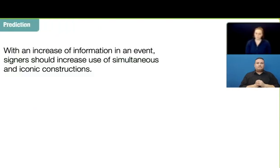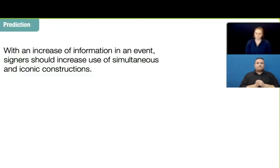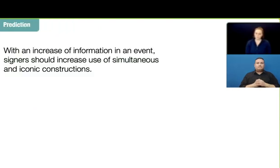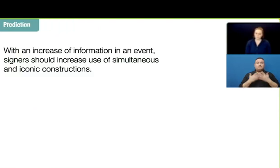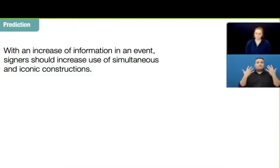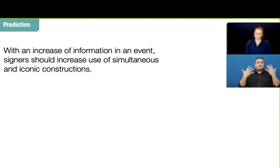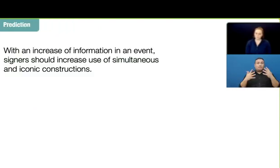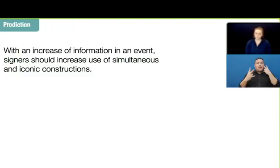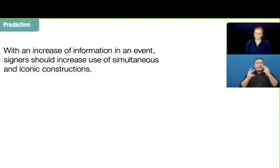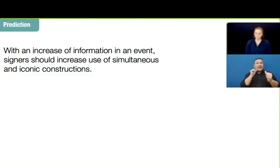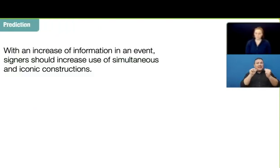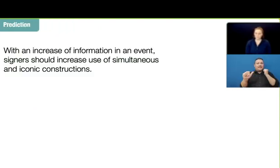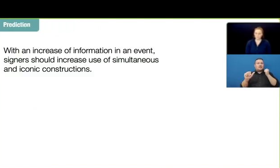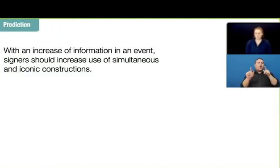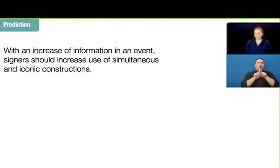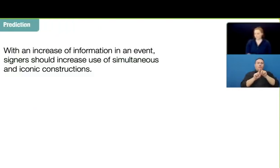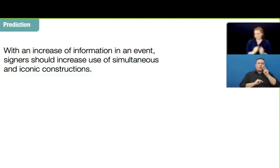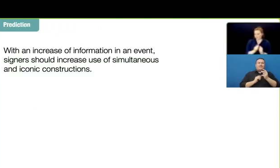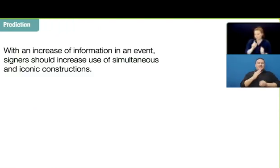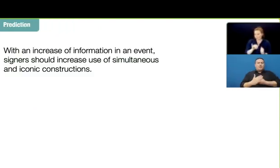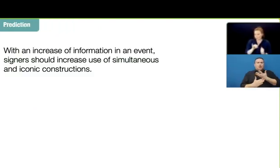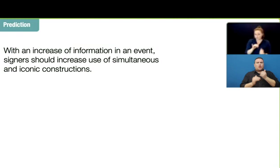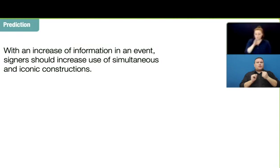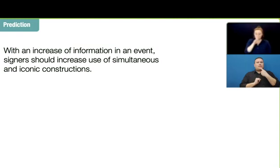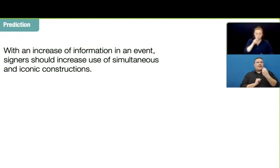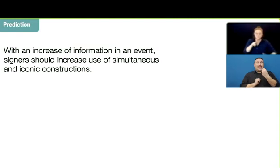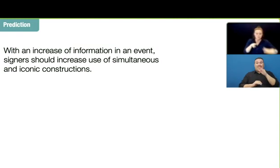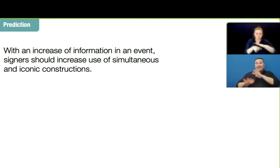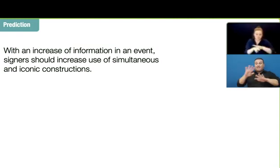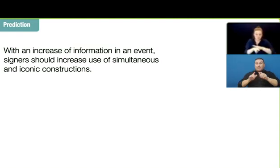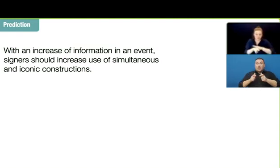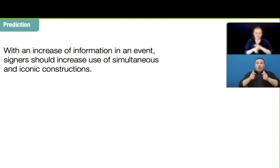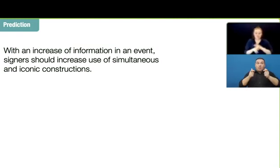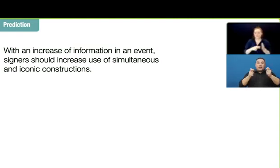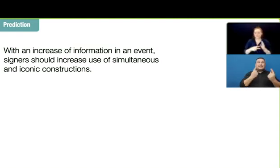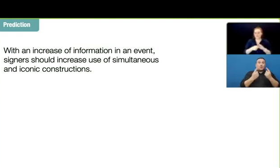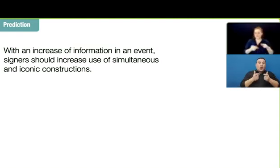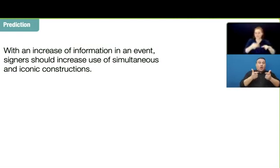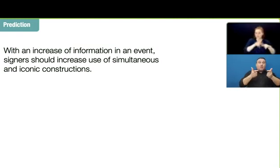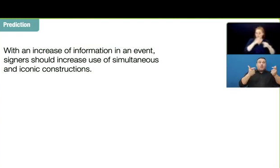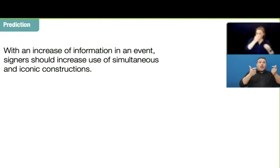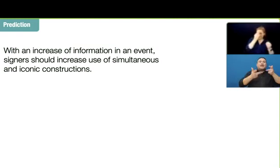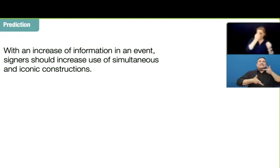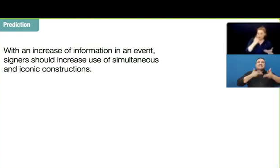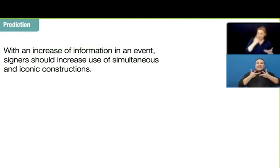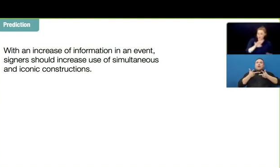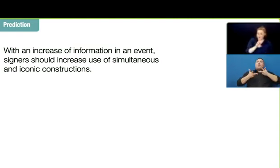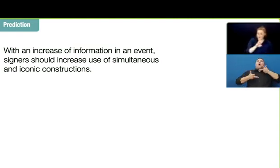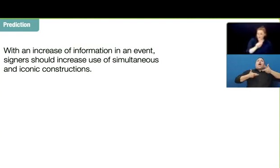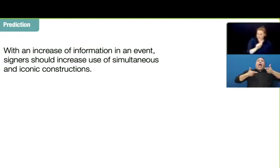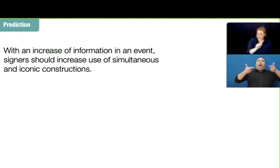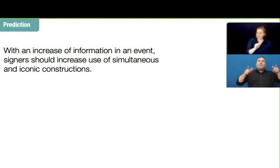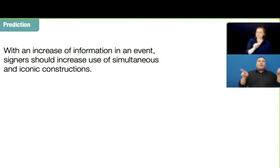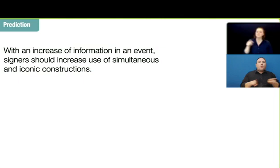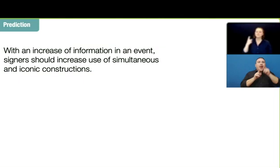If so, a direct prediction from a production point of view would be that with an increase of information in an event, signers should